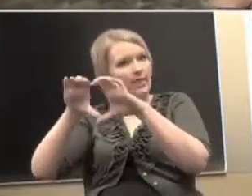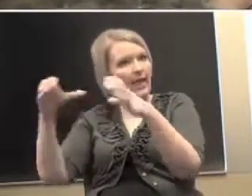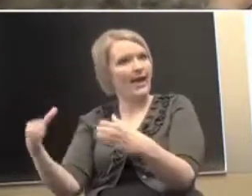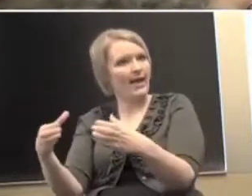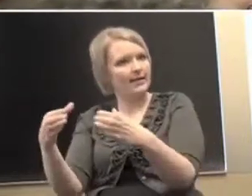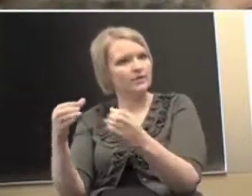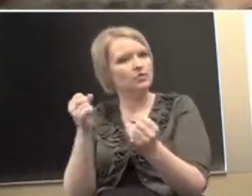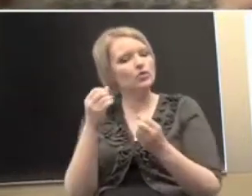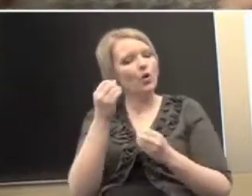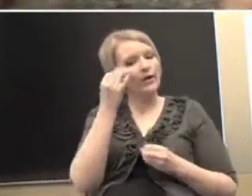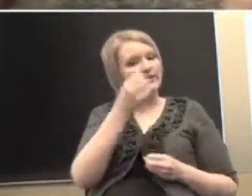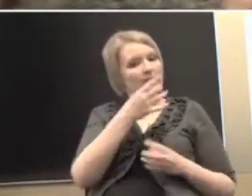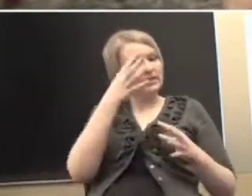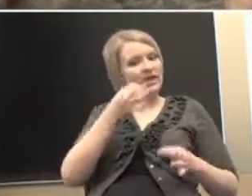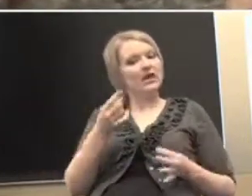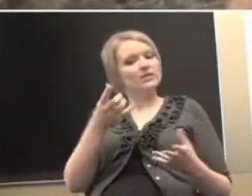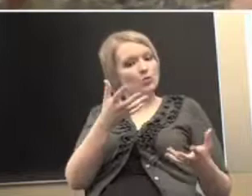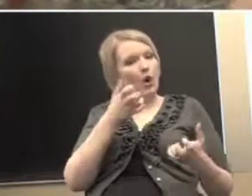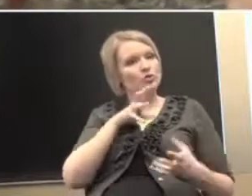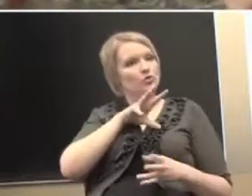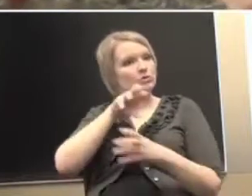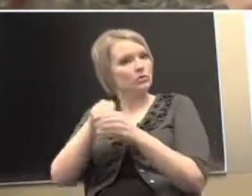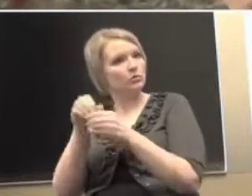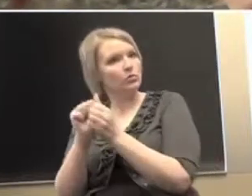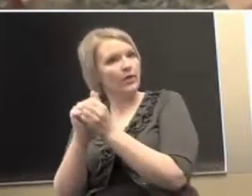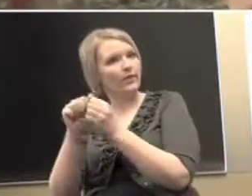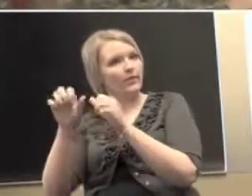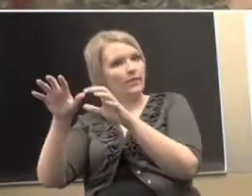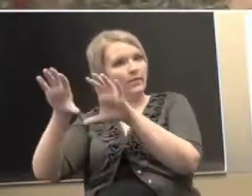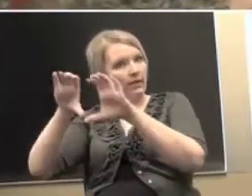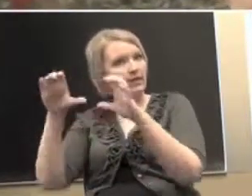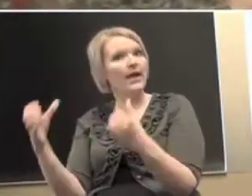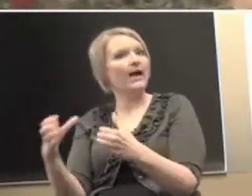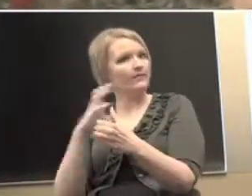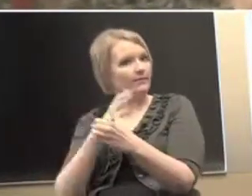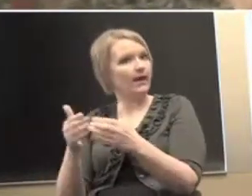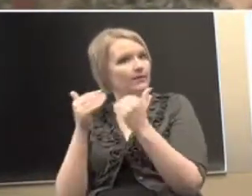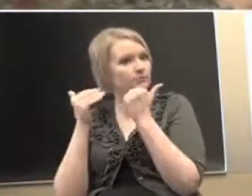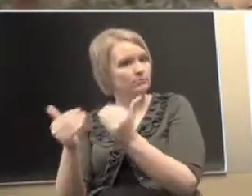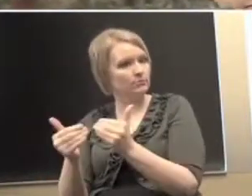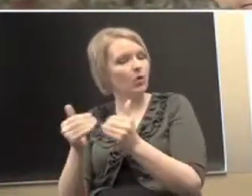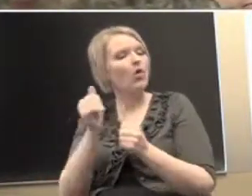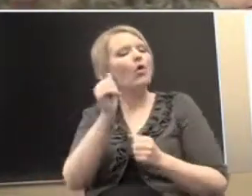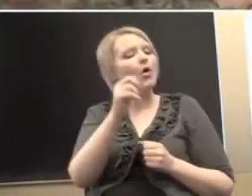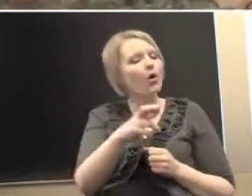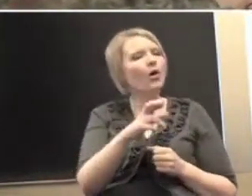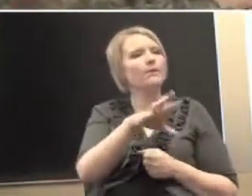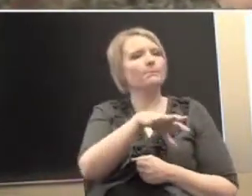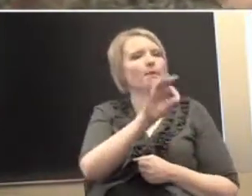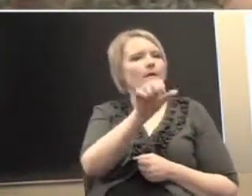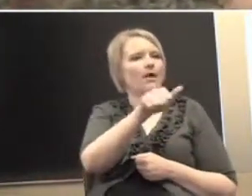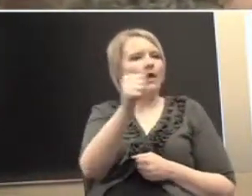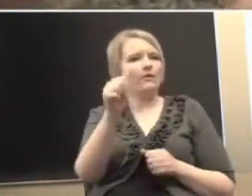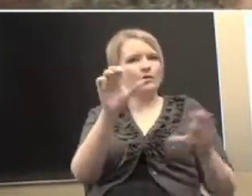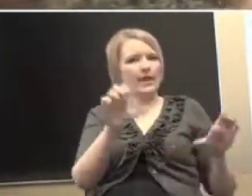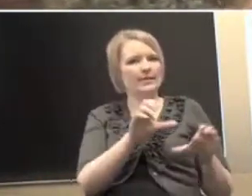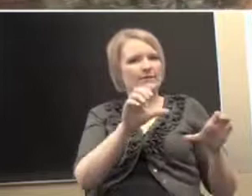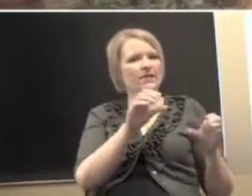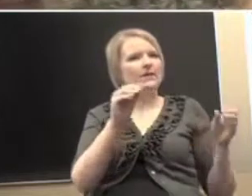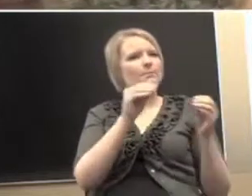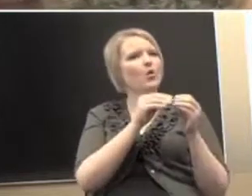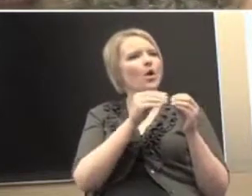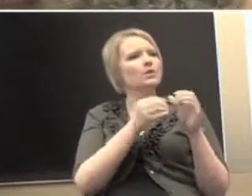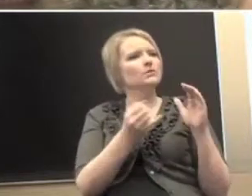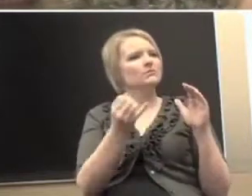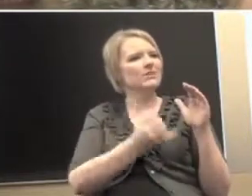that he wants to, or is in the mood to, or would enjoy being part of that classroom activity, he can do that. Or he can pick another activity that's more